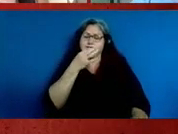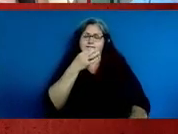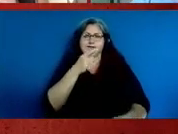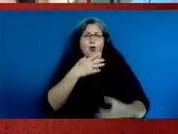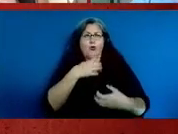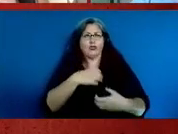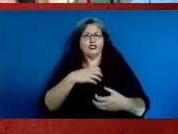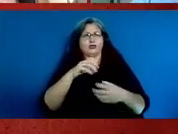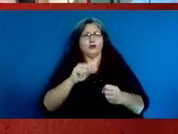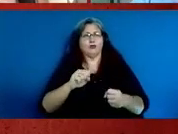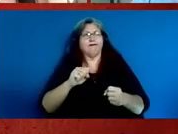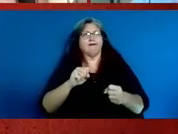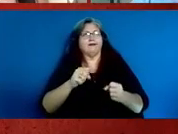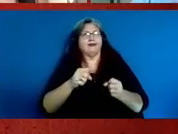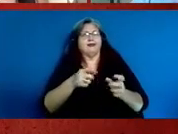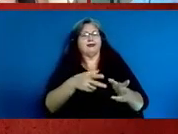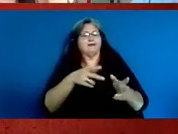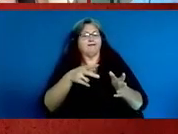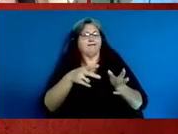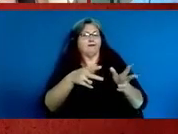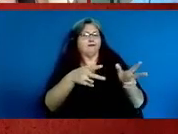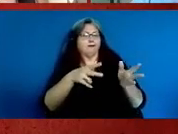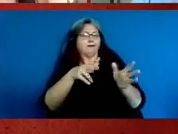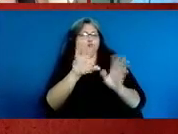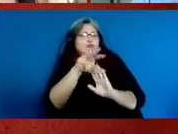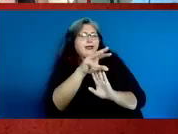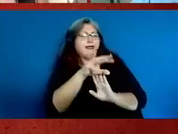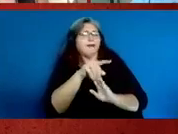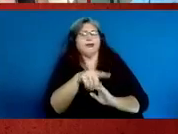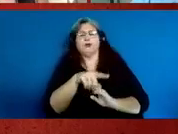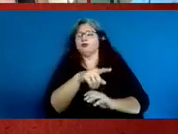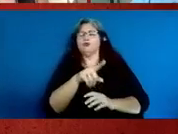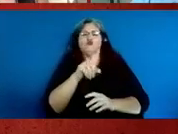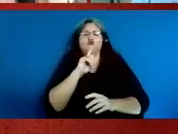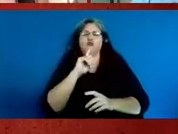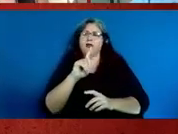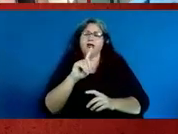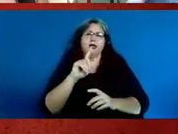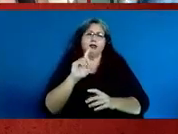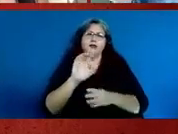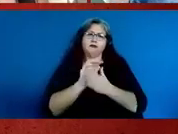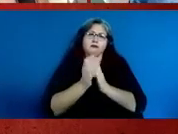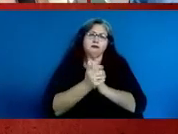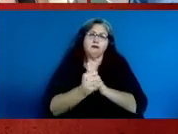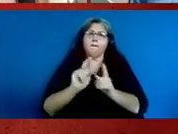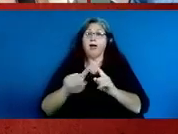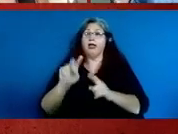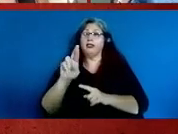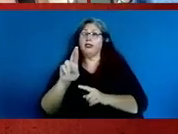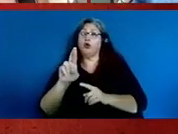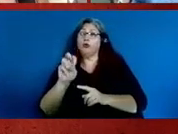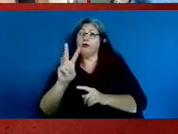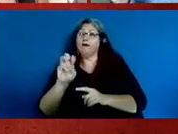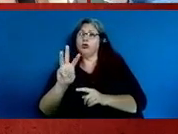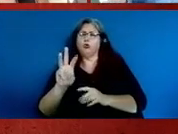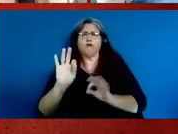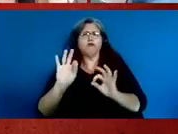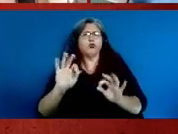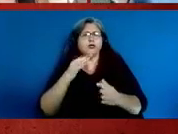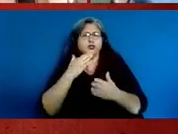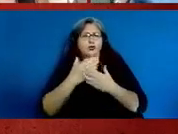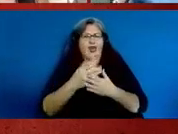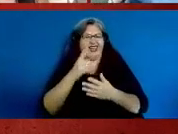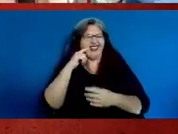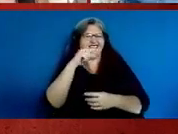that. He was so good. And got good reviews. And then that's the